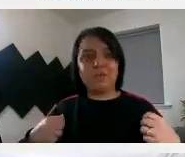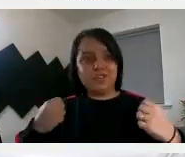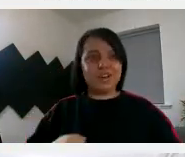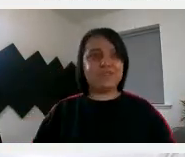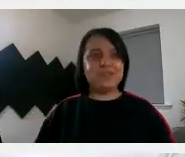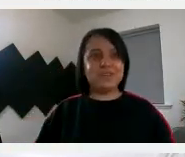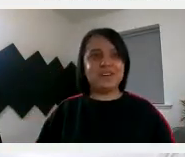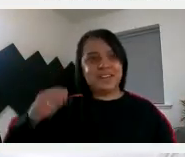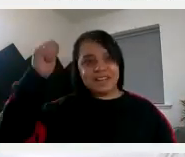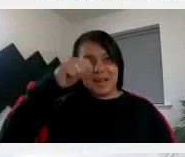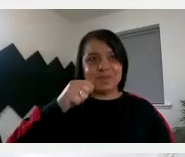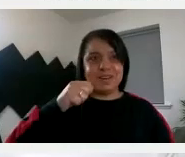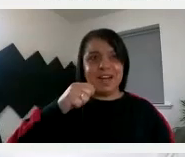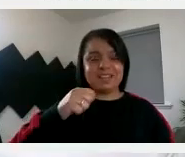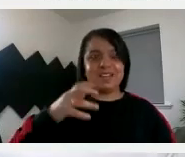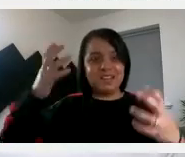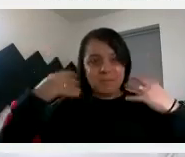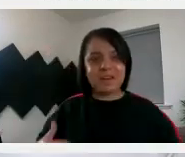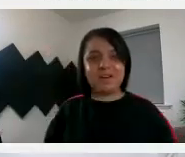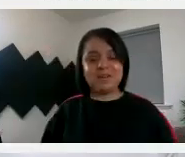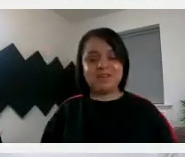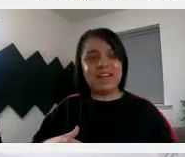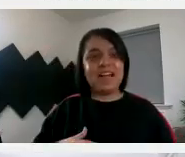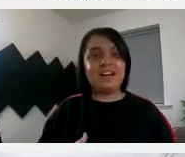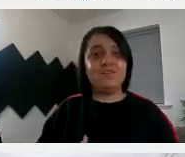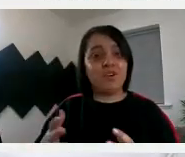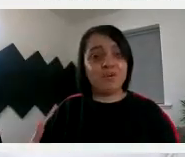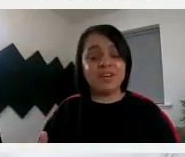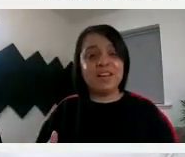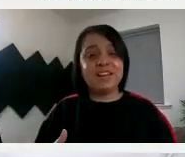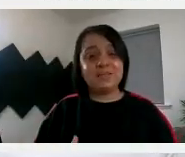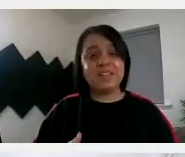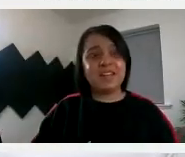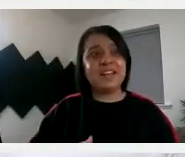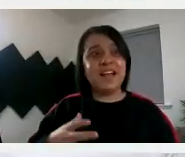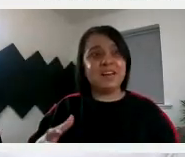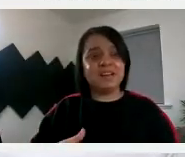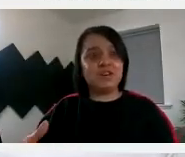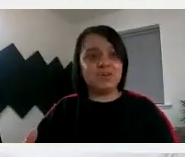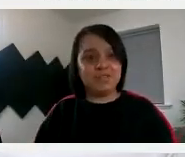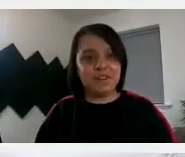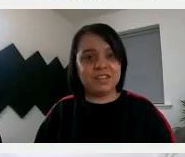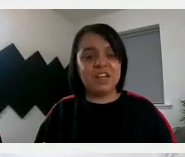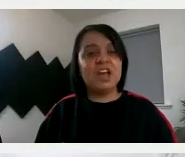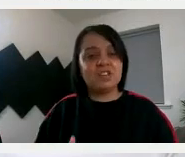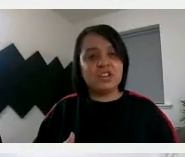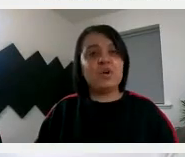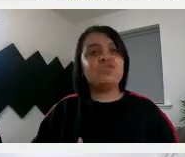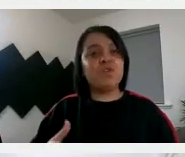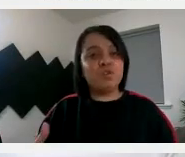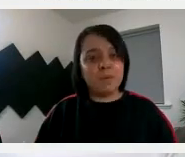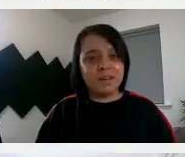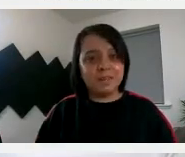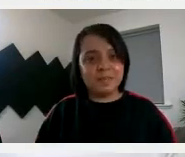people with the tracksuits on and the caps on and the hats on, the black clothes and the hang out on road. That's what they say, they hang out outside with their friends. So they're known